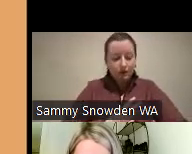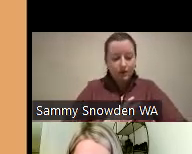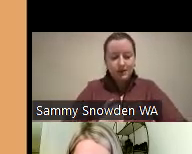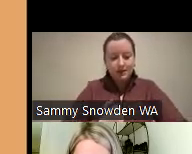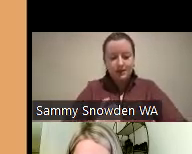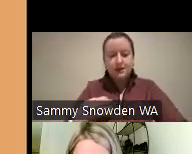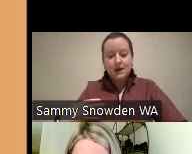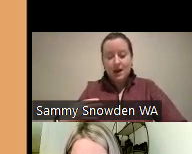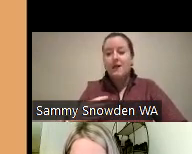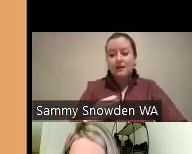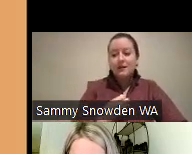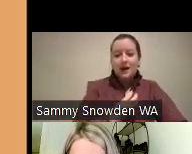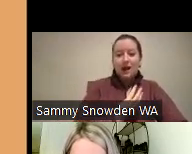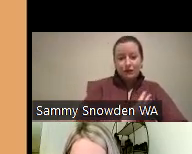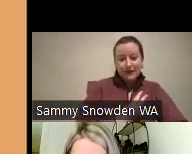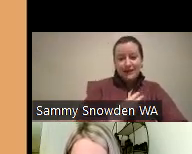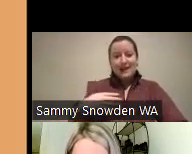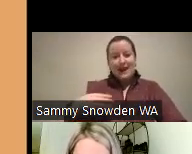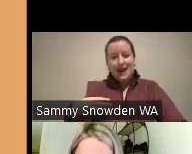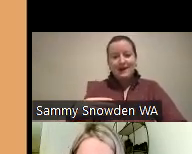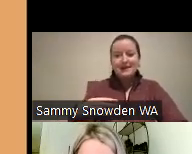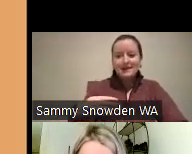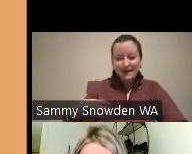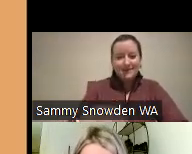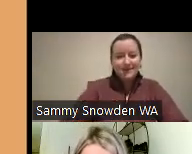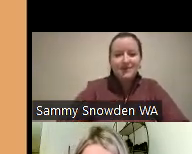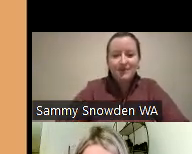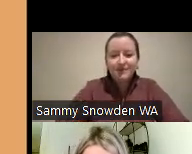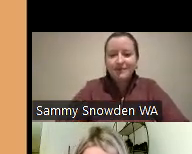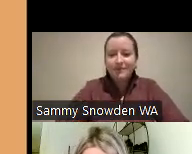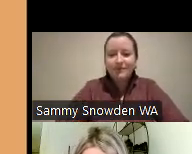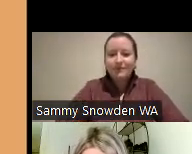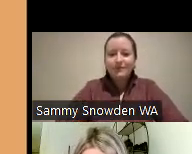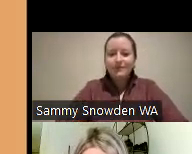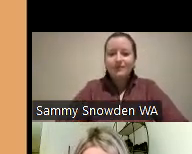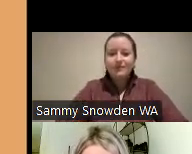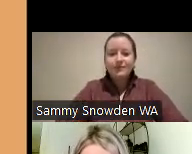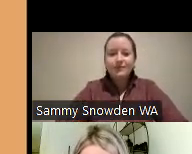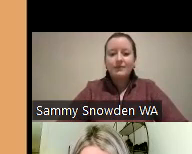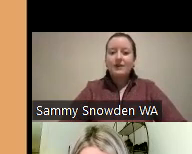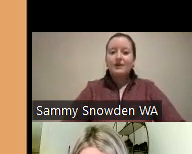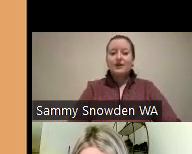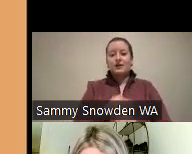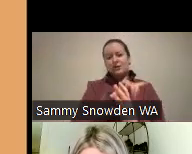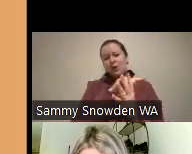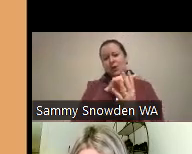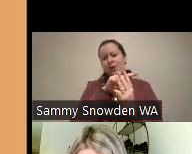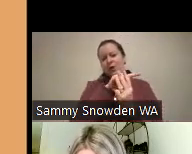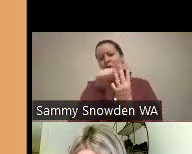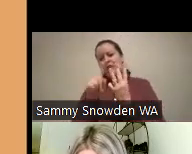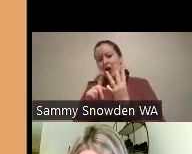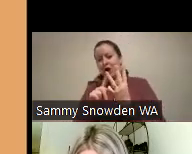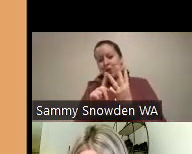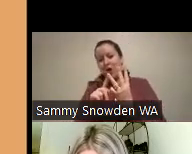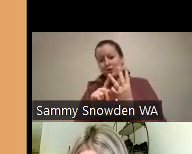sun. So just been speaking about the third one on this picture, the XEO and the VEO Mega. So the